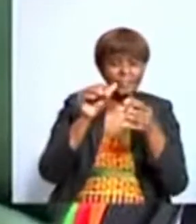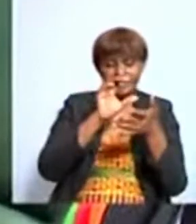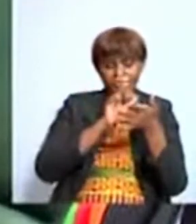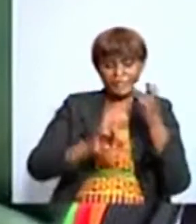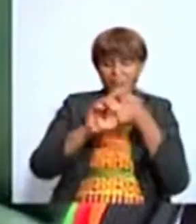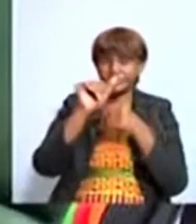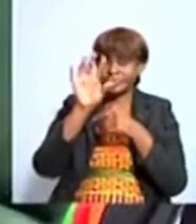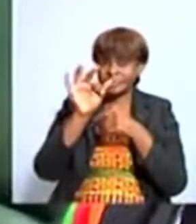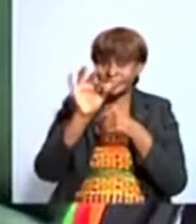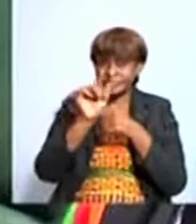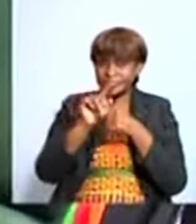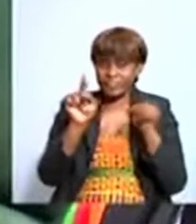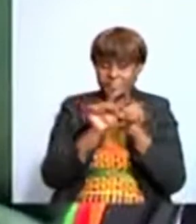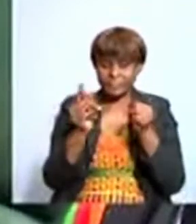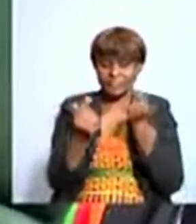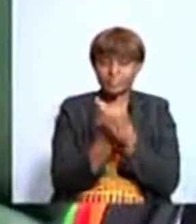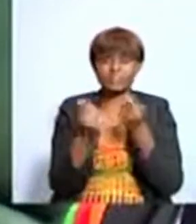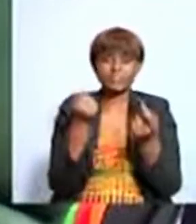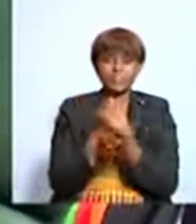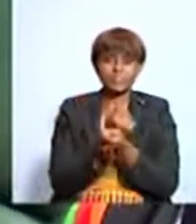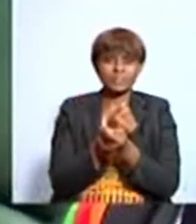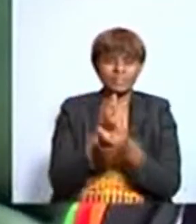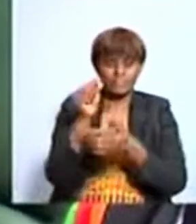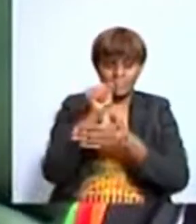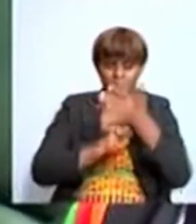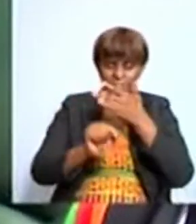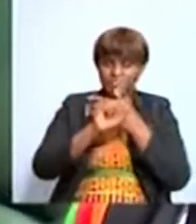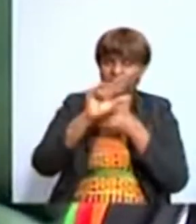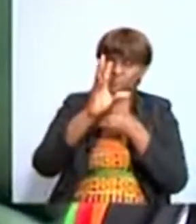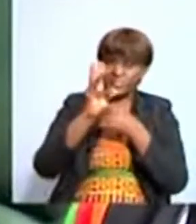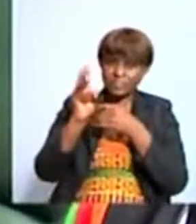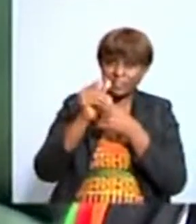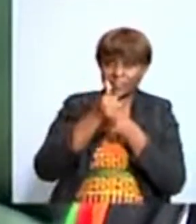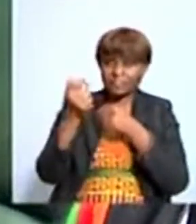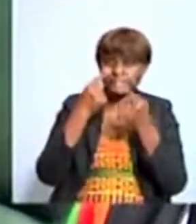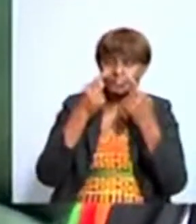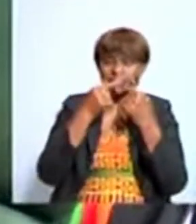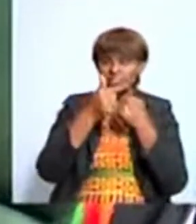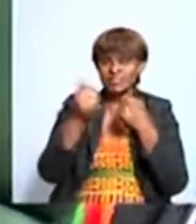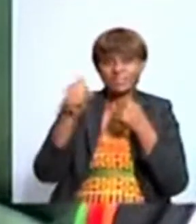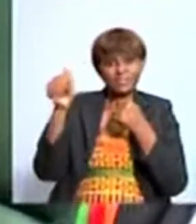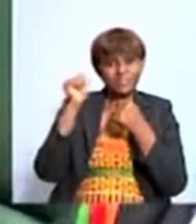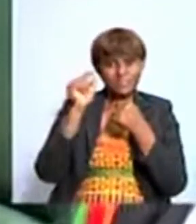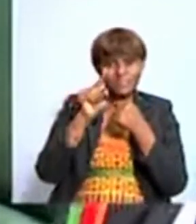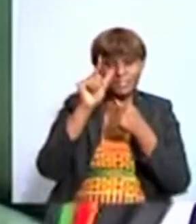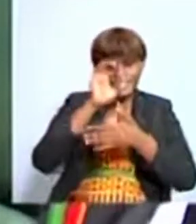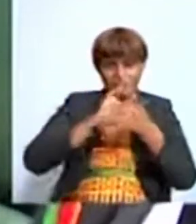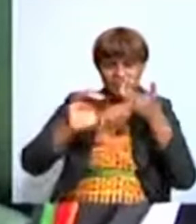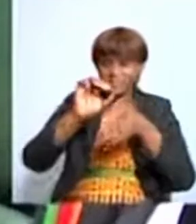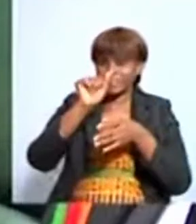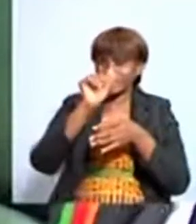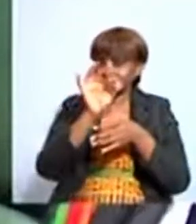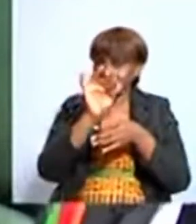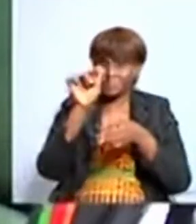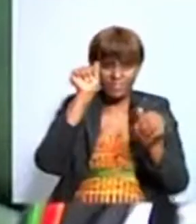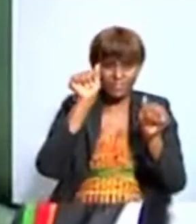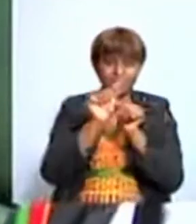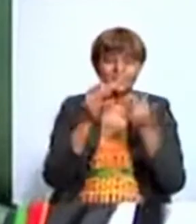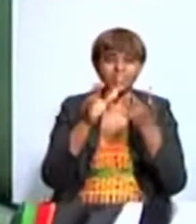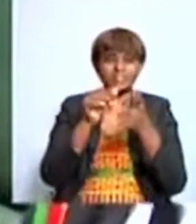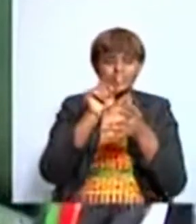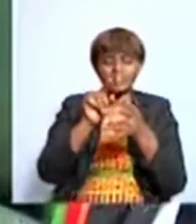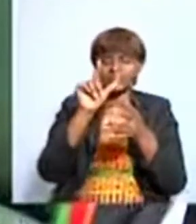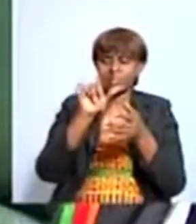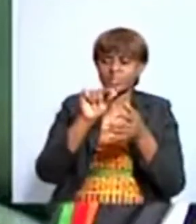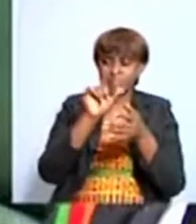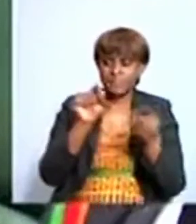19, amendment of section 66. Any debate? Any objection? Clause 19 is agreed to. Clause